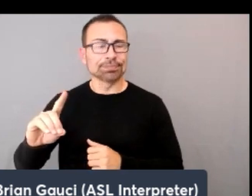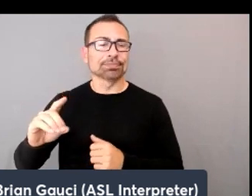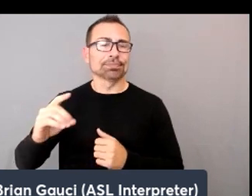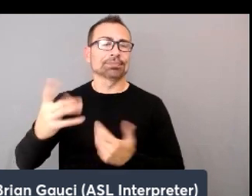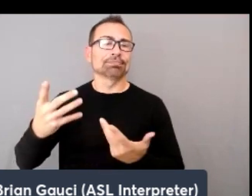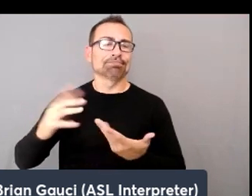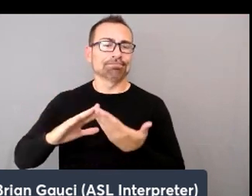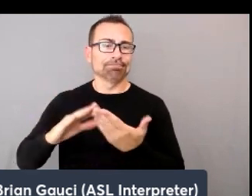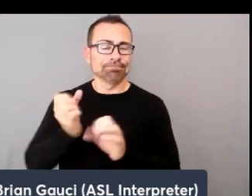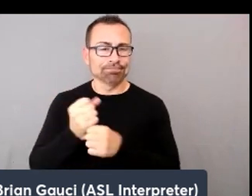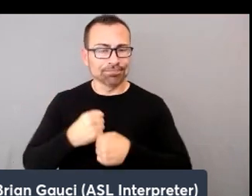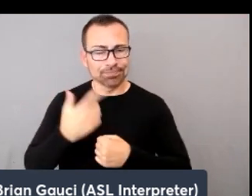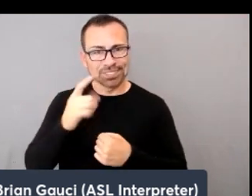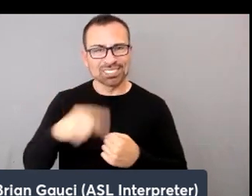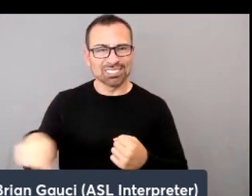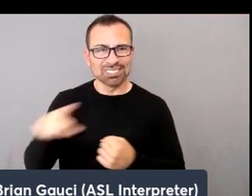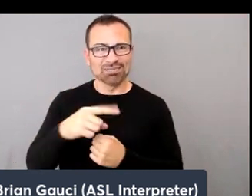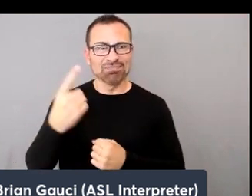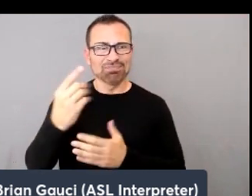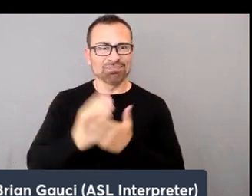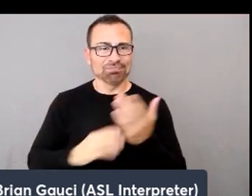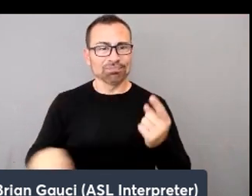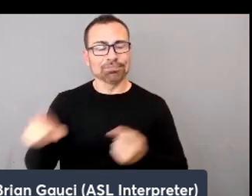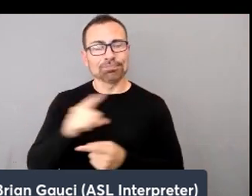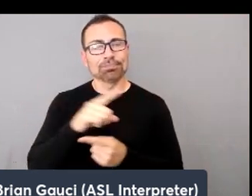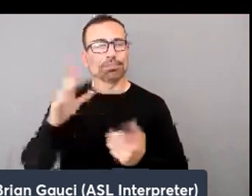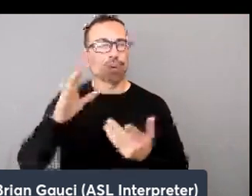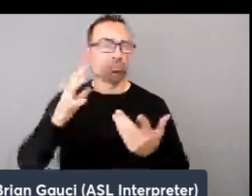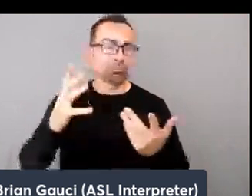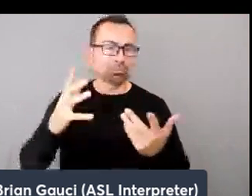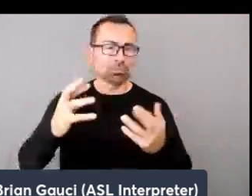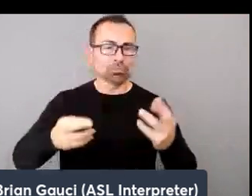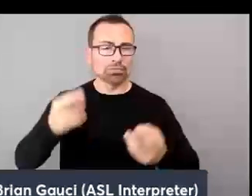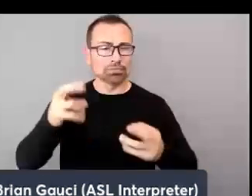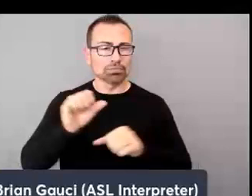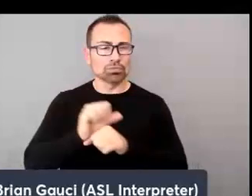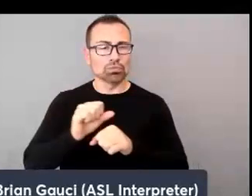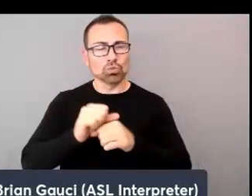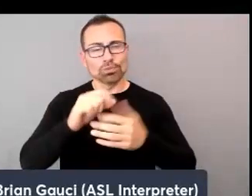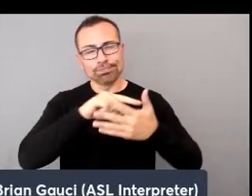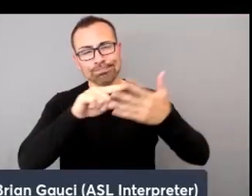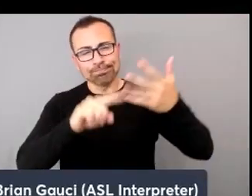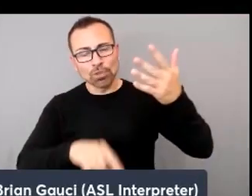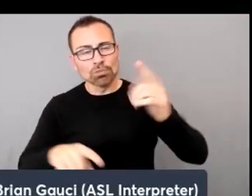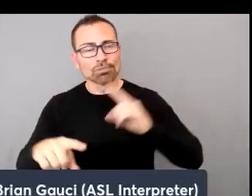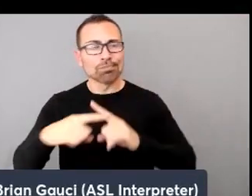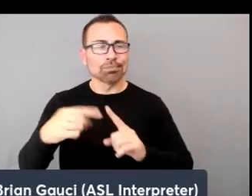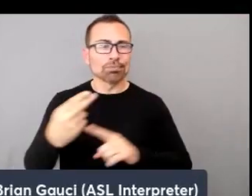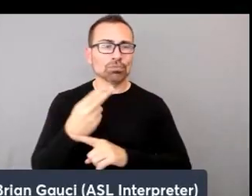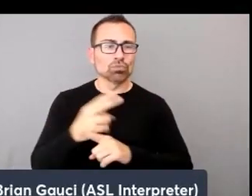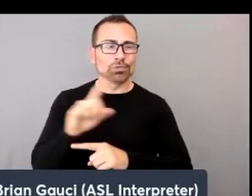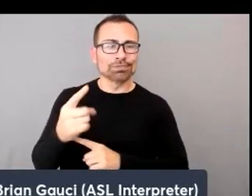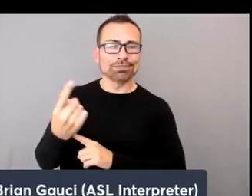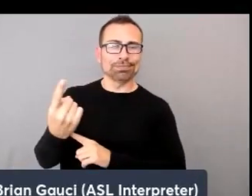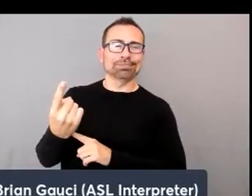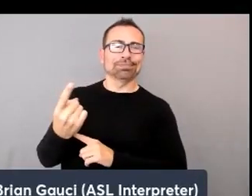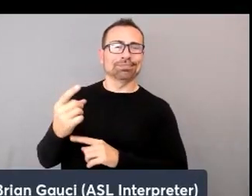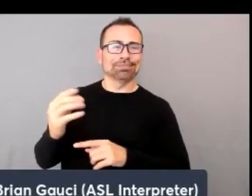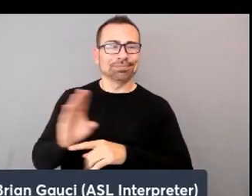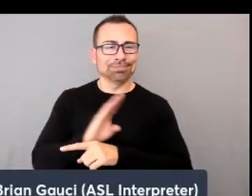robotics workflow. And then it's used as standalone for industrial applications. Well, Nyla,